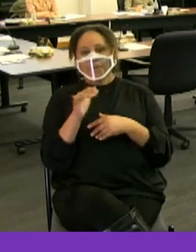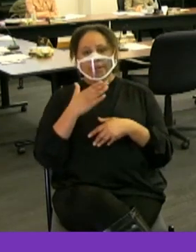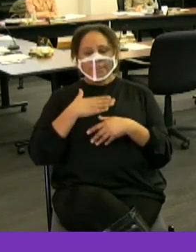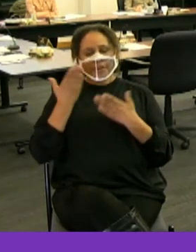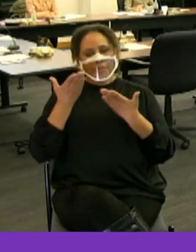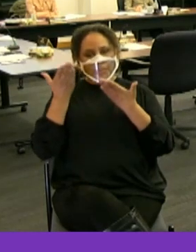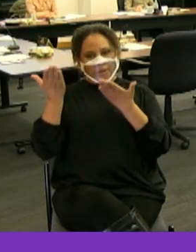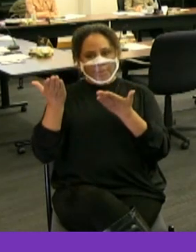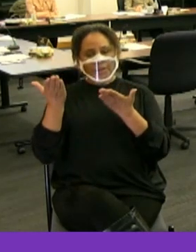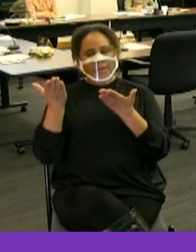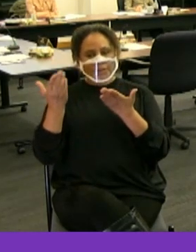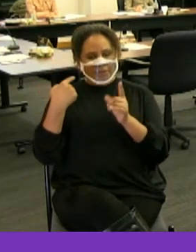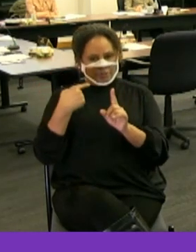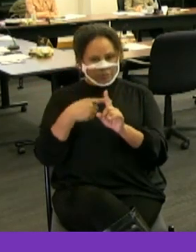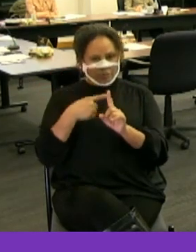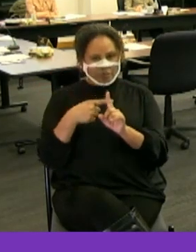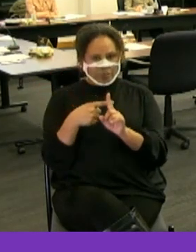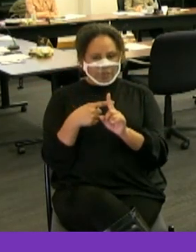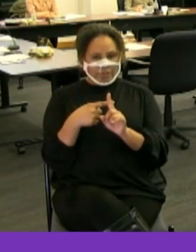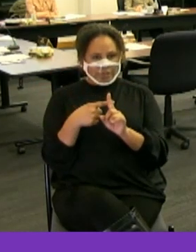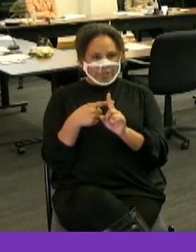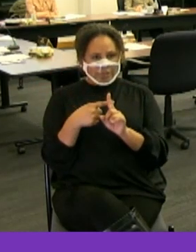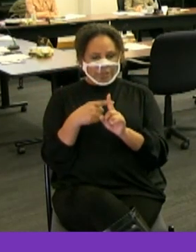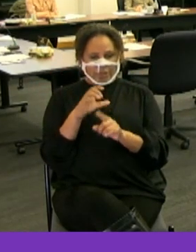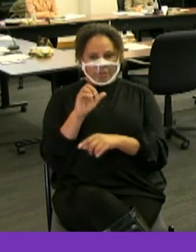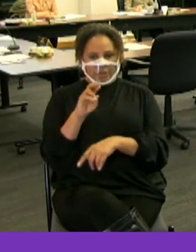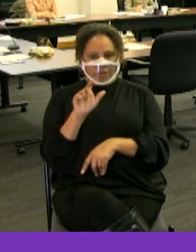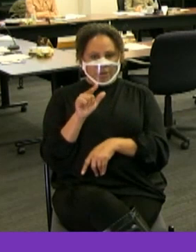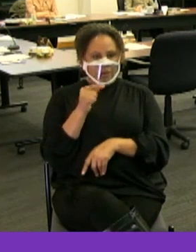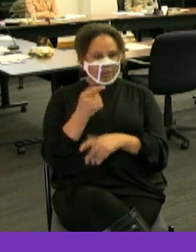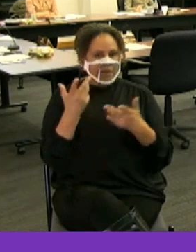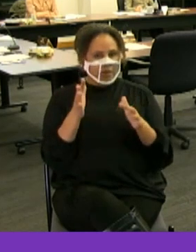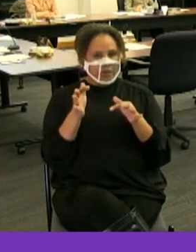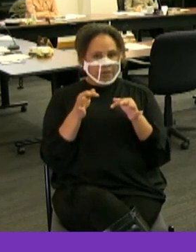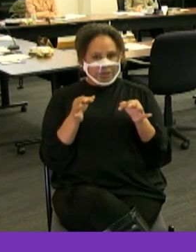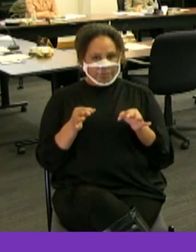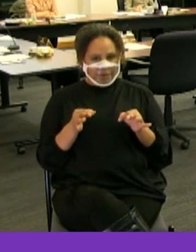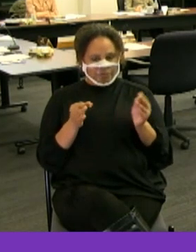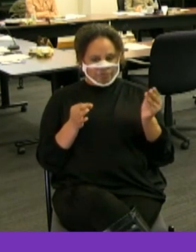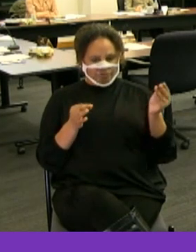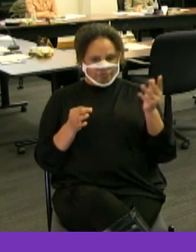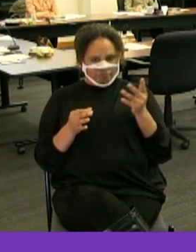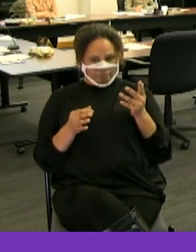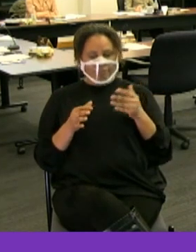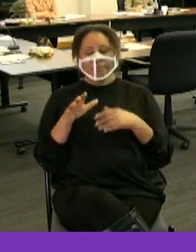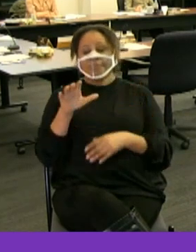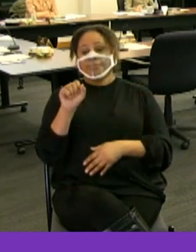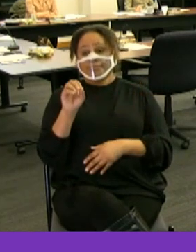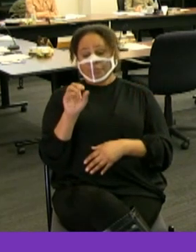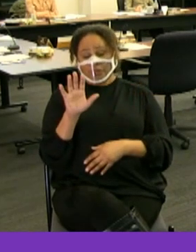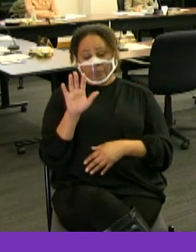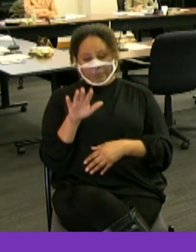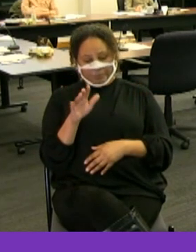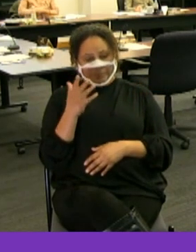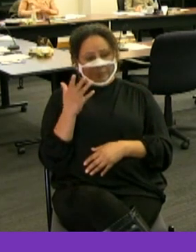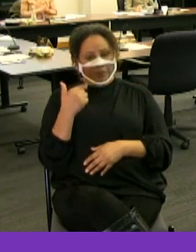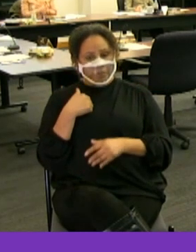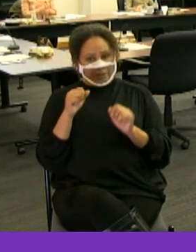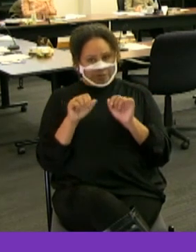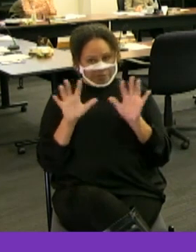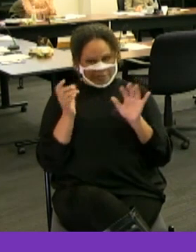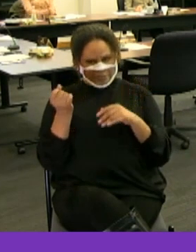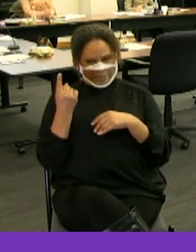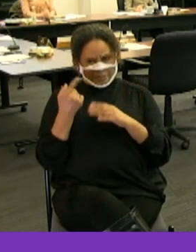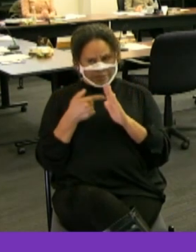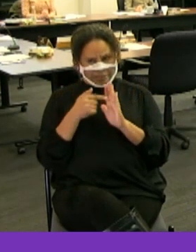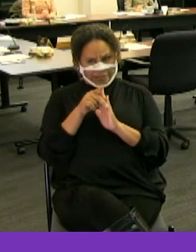my recommendation, along with from what Carl has explained to me. So just so that I'm clear on